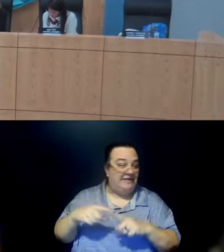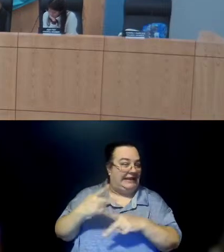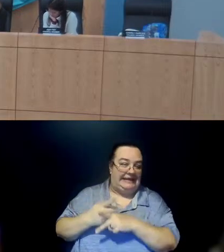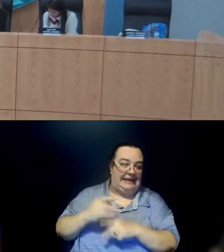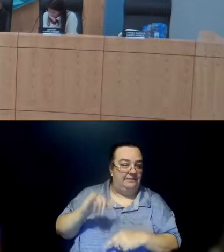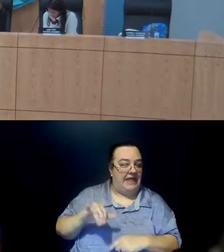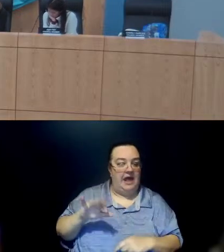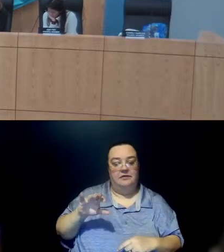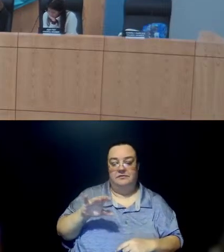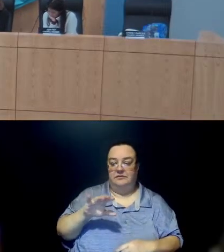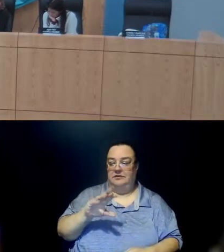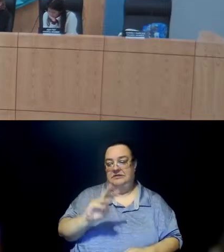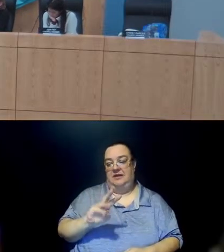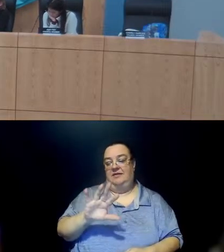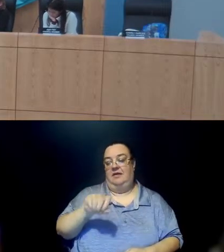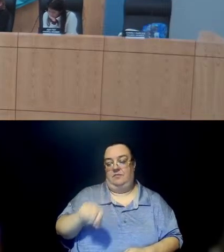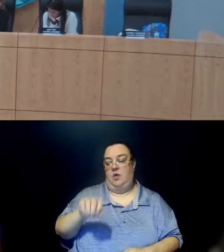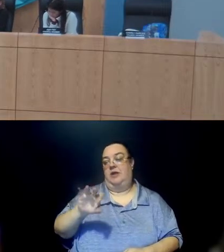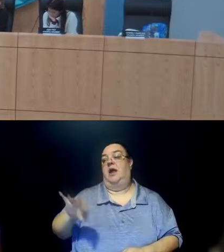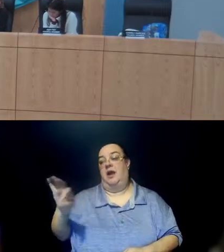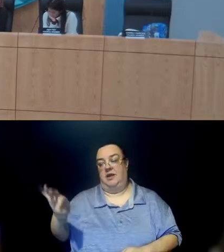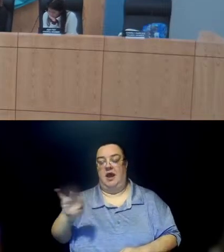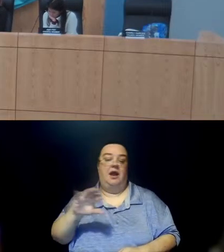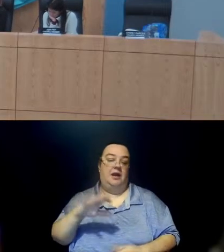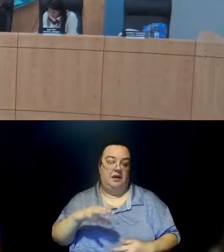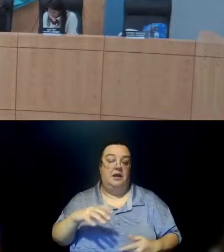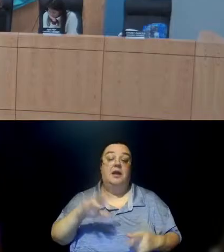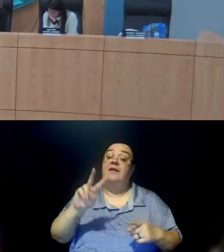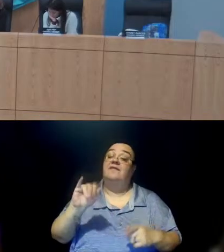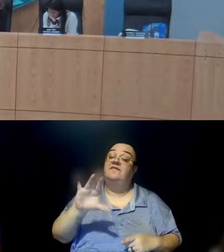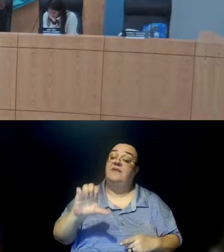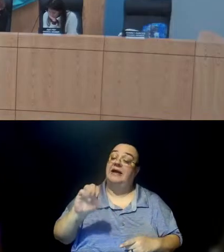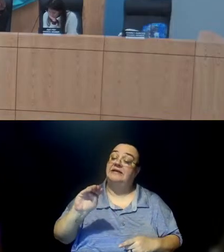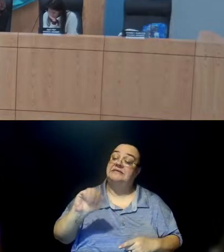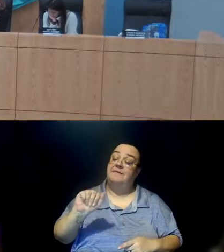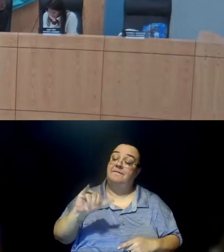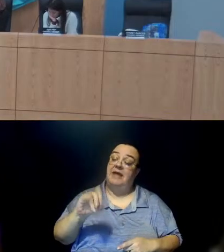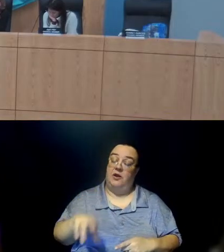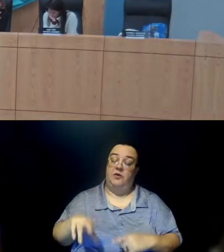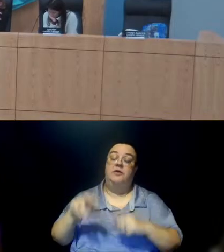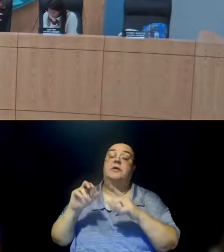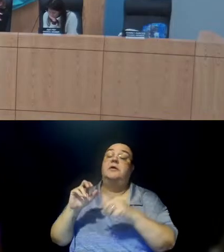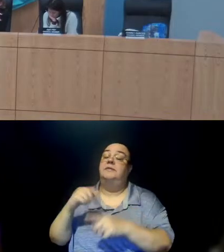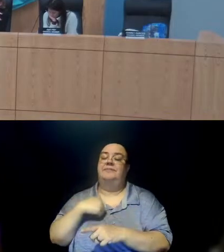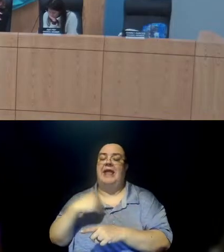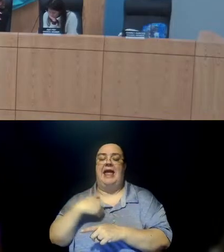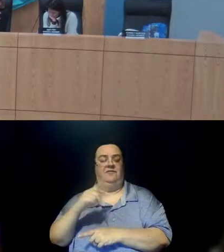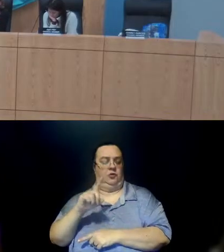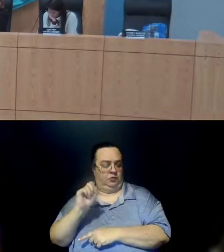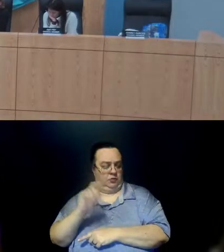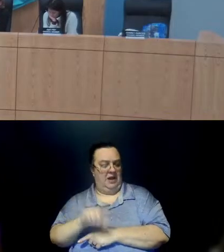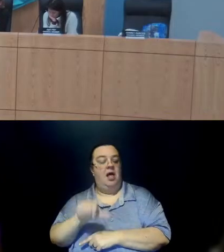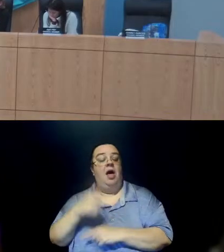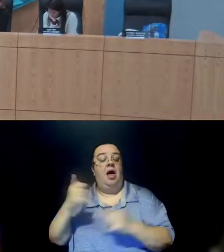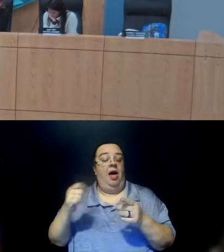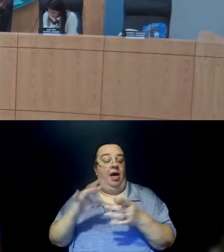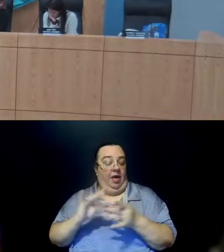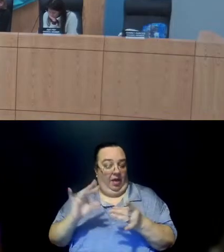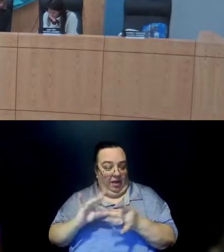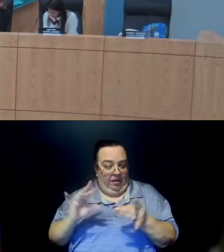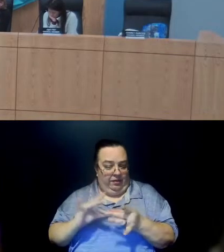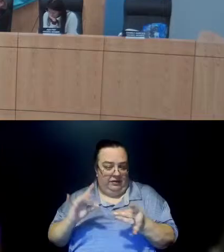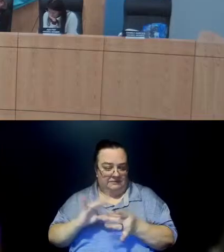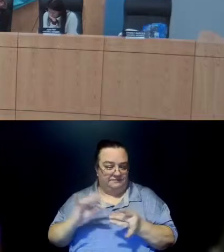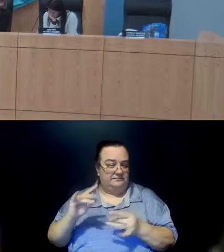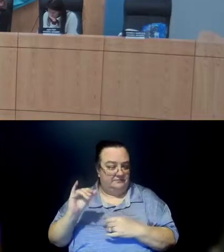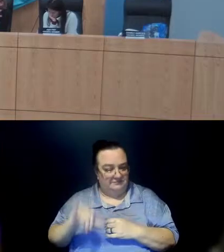I'll just leave it there, Vice Mayor. I have a question, which is the other narrative that's been hanging around